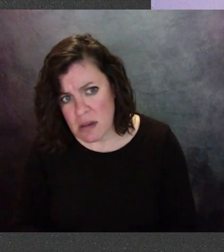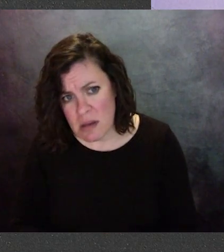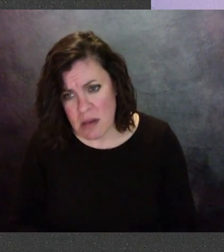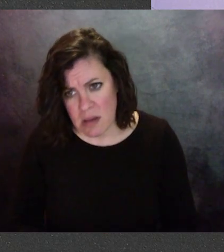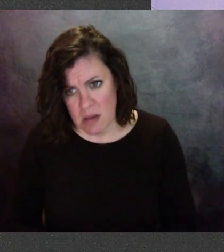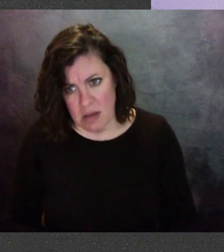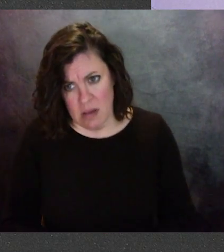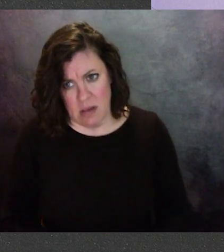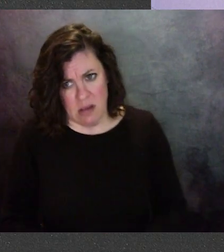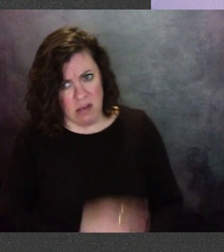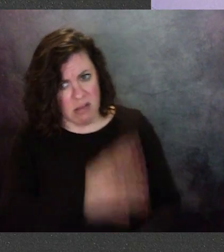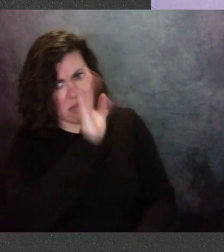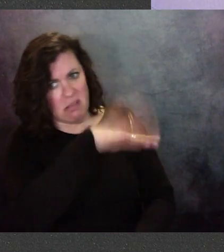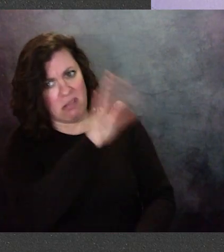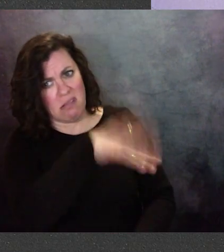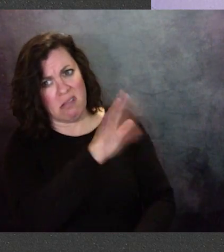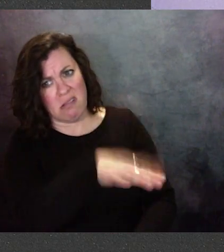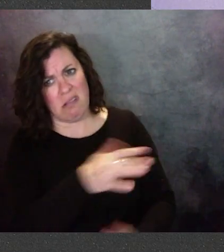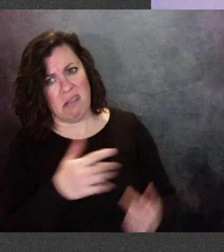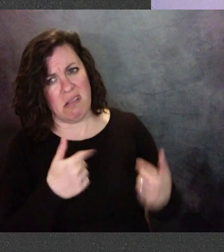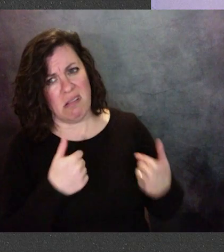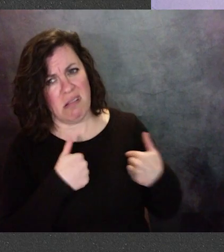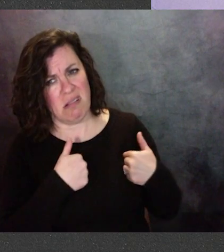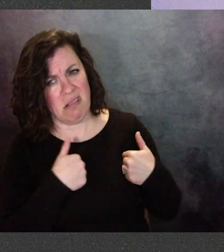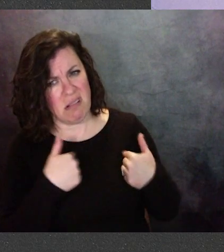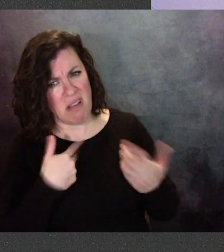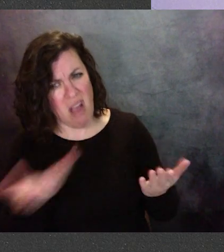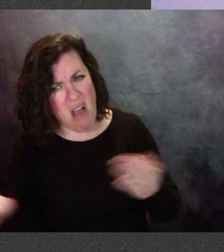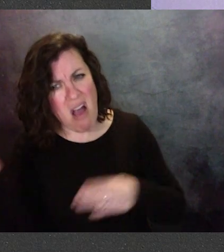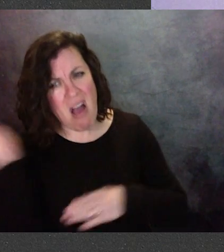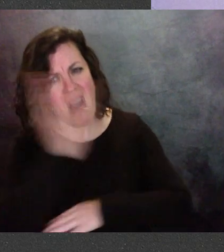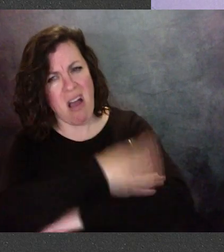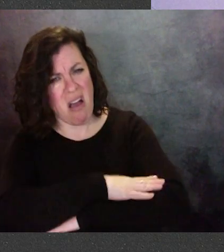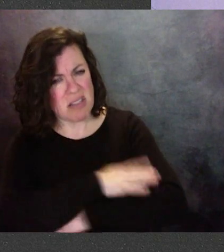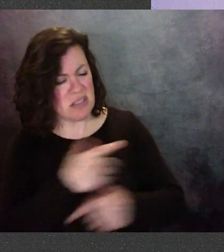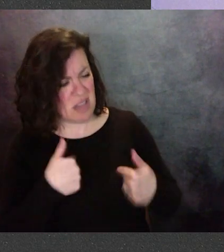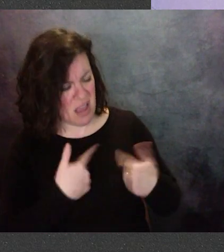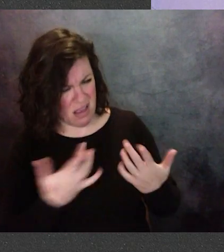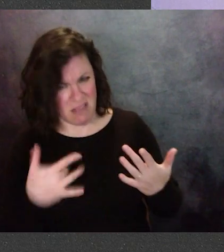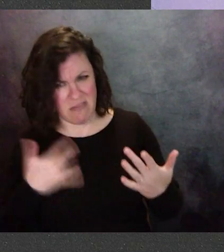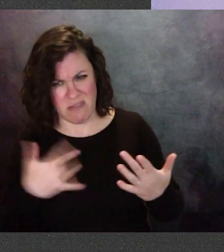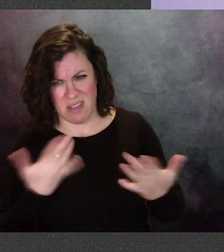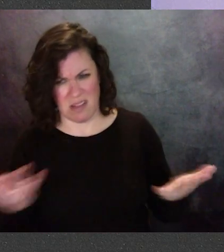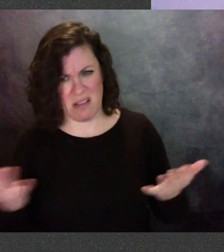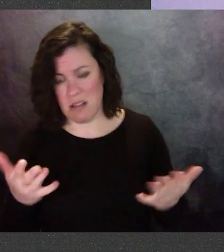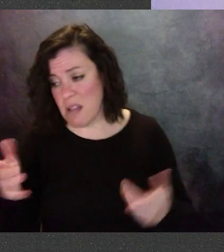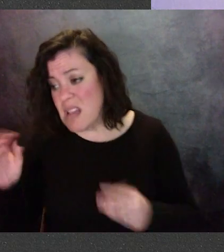I thought about my day. I thought about Amy. How was I feeling?